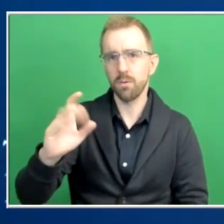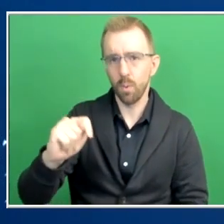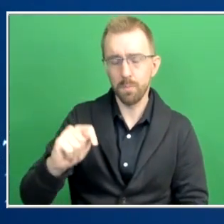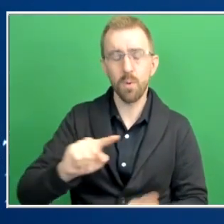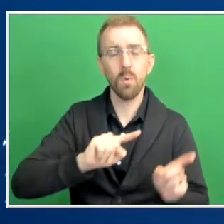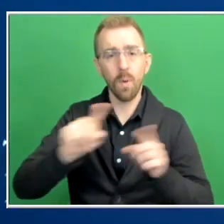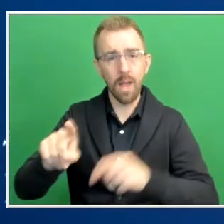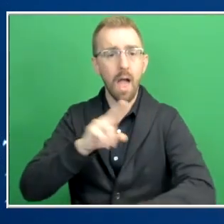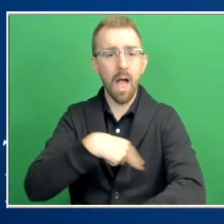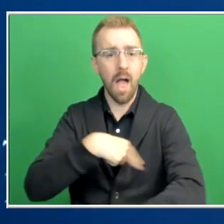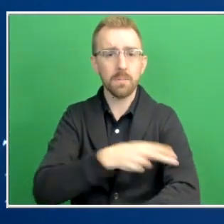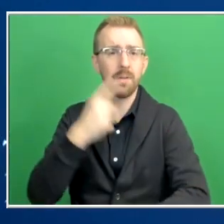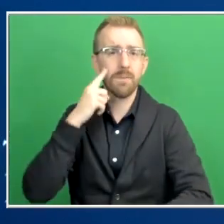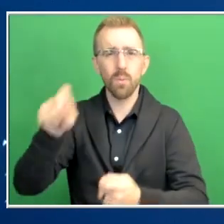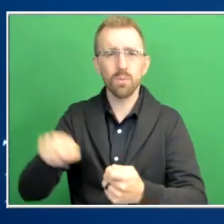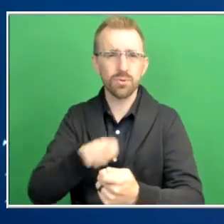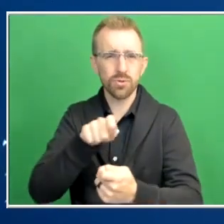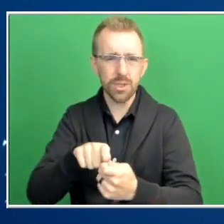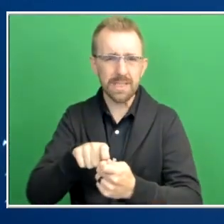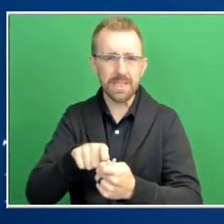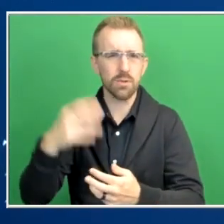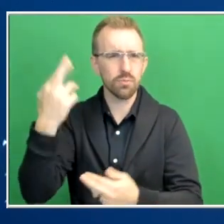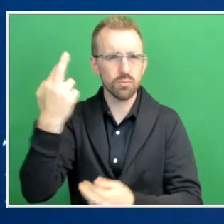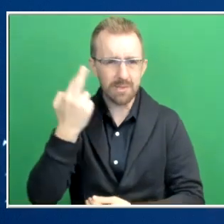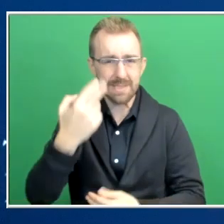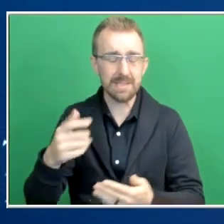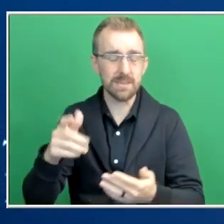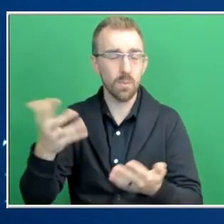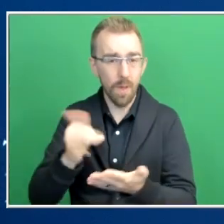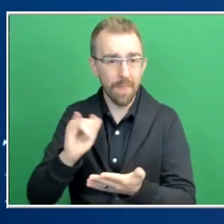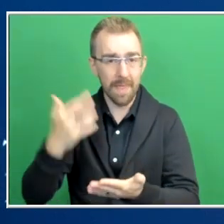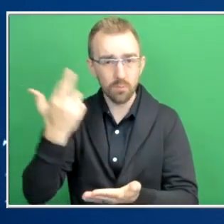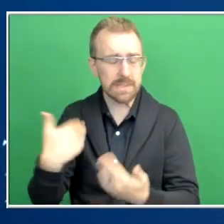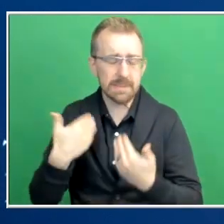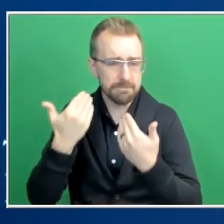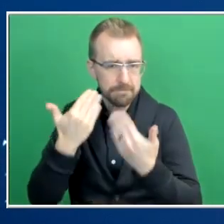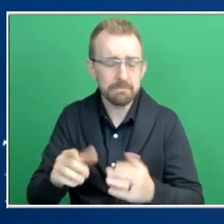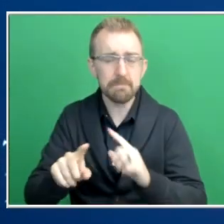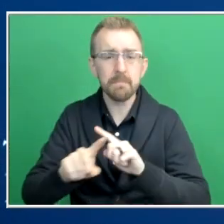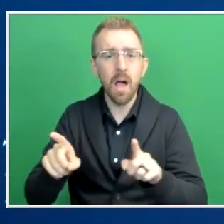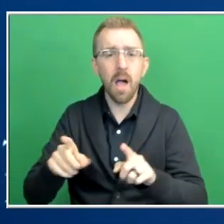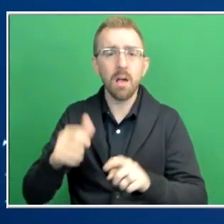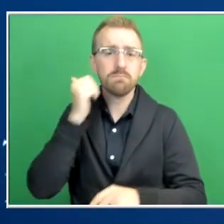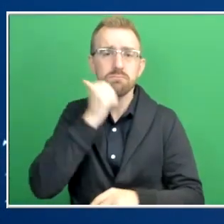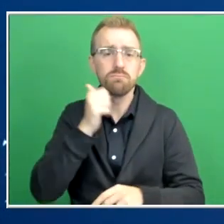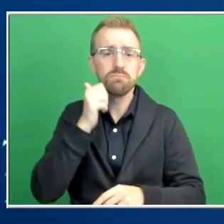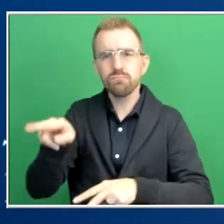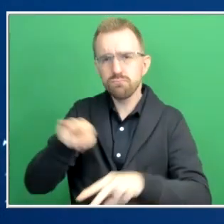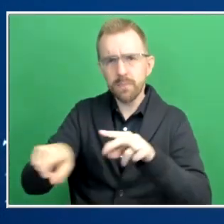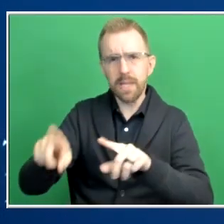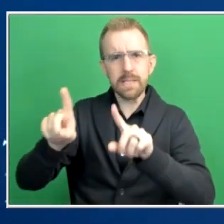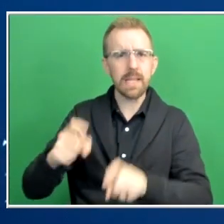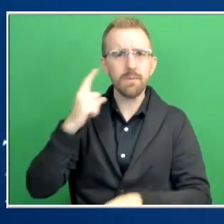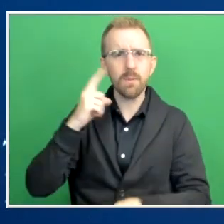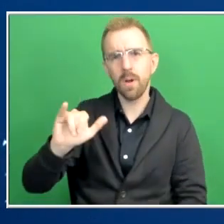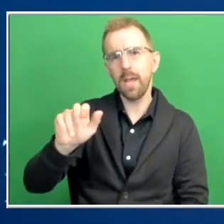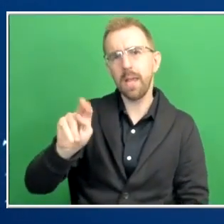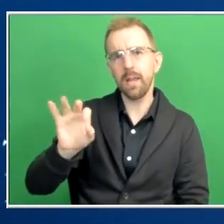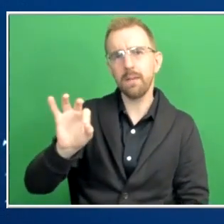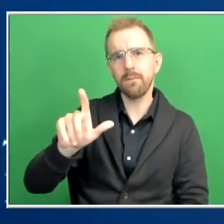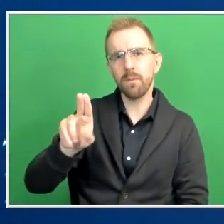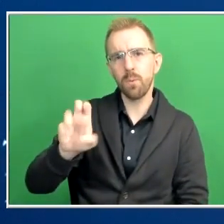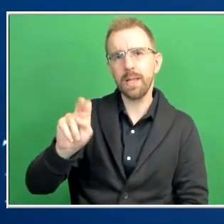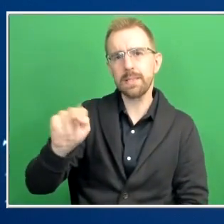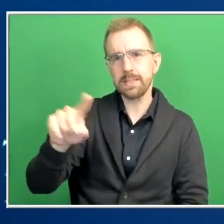for a certain reason. We don't know what that reason was, but under some routine surveillance, they did testing for influenza, came back